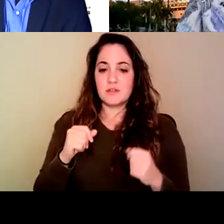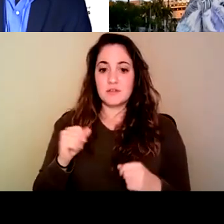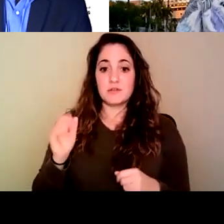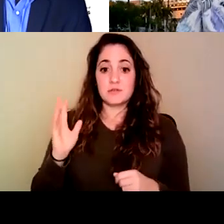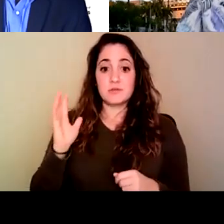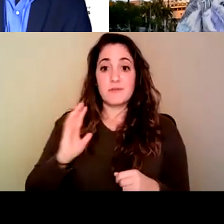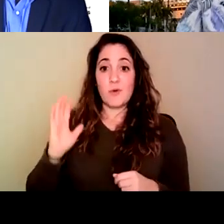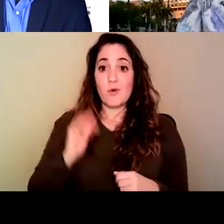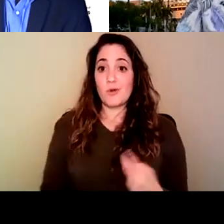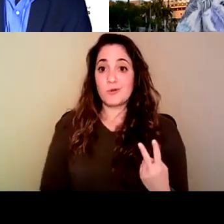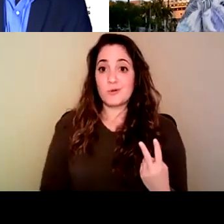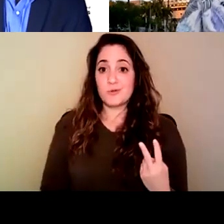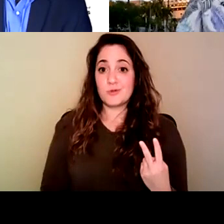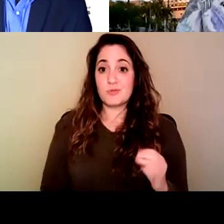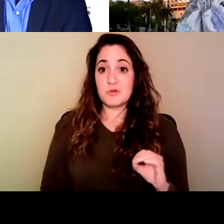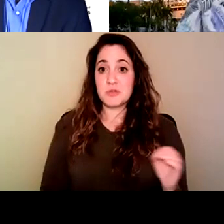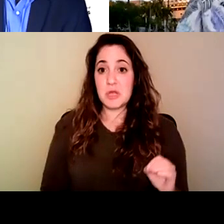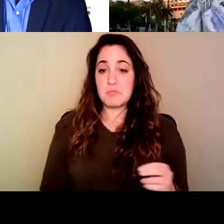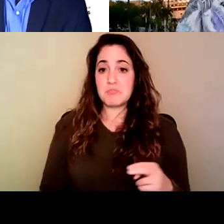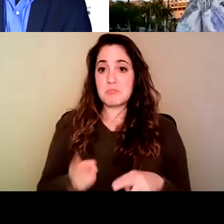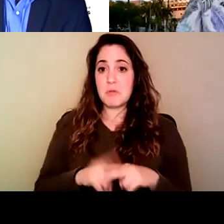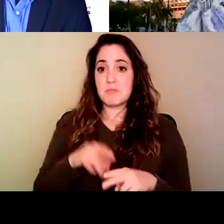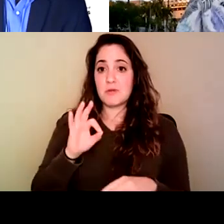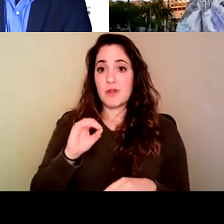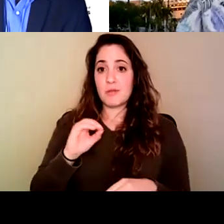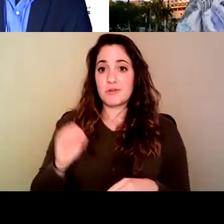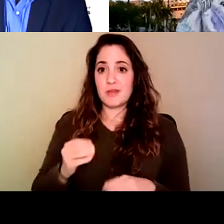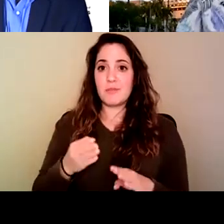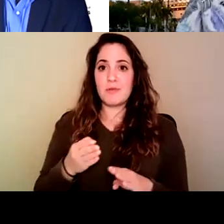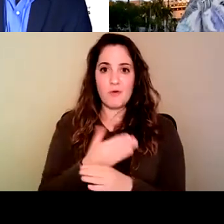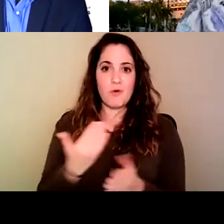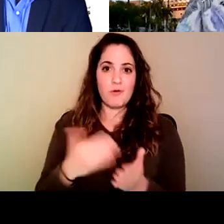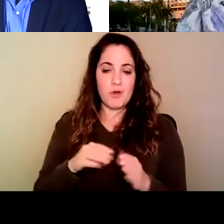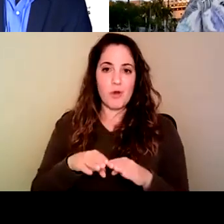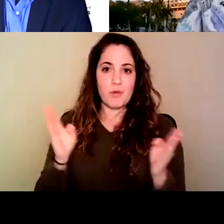2, I would say a 9 before reopening. And I would say